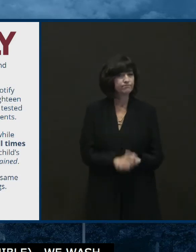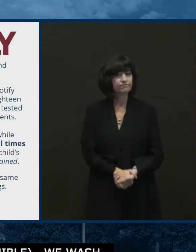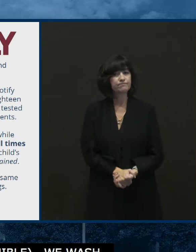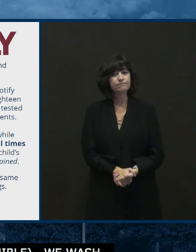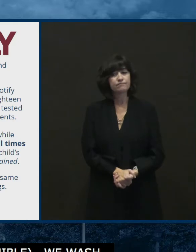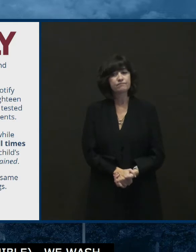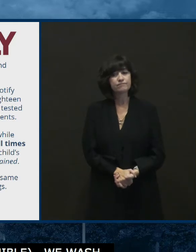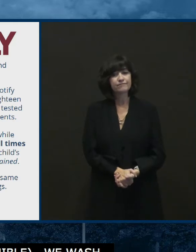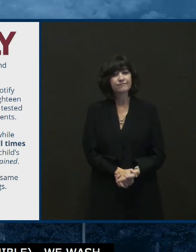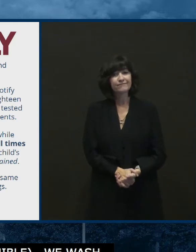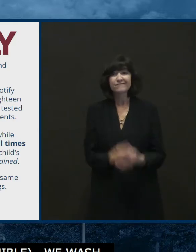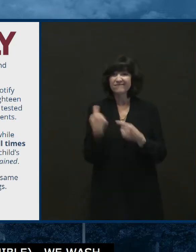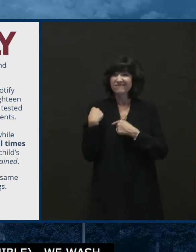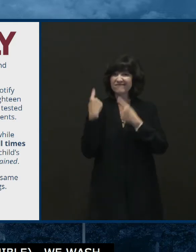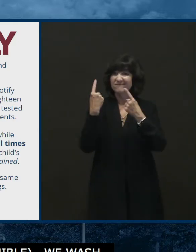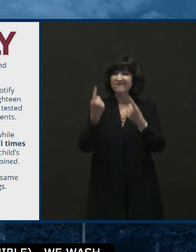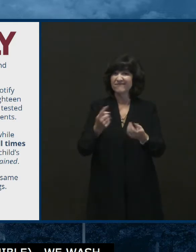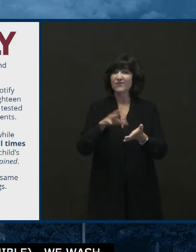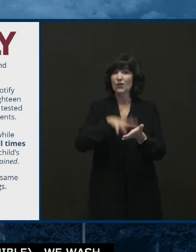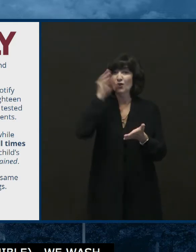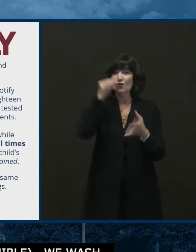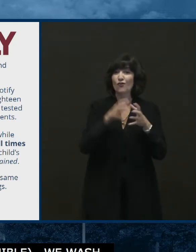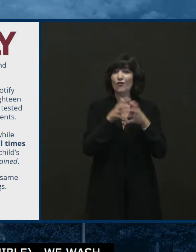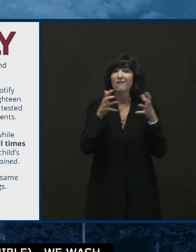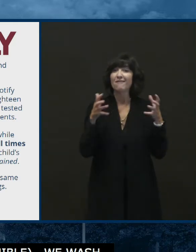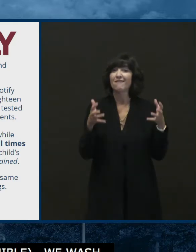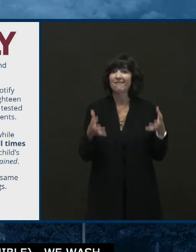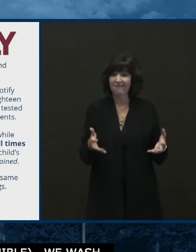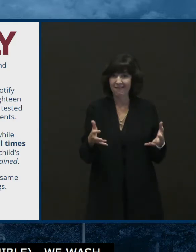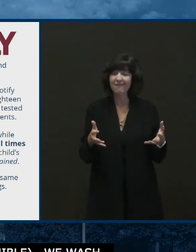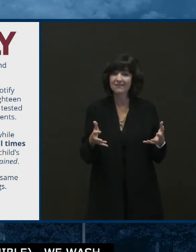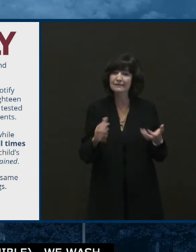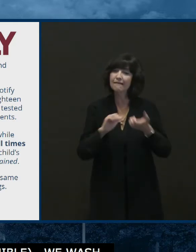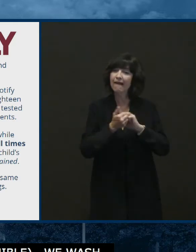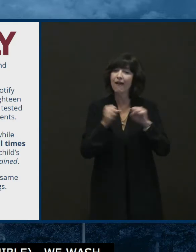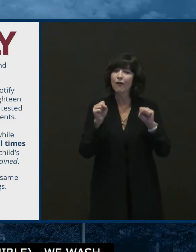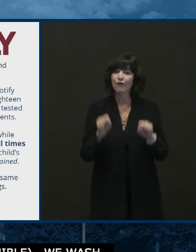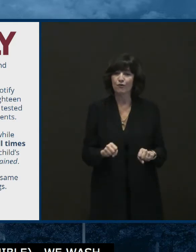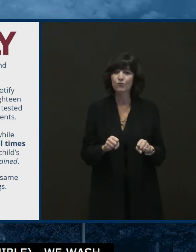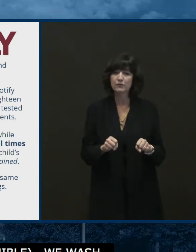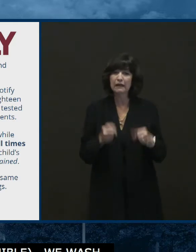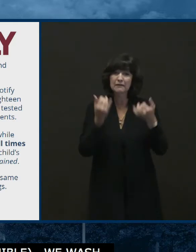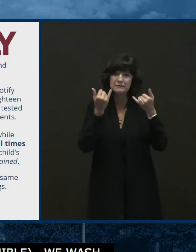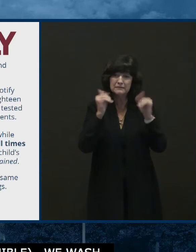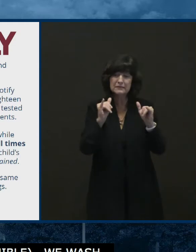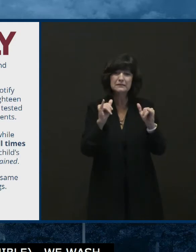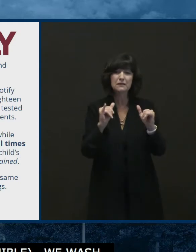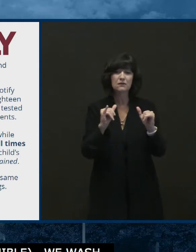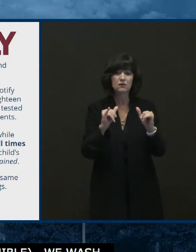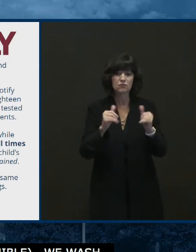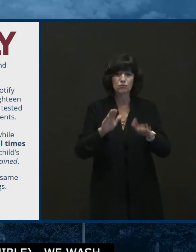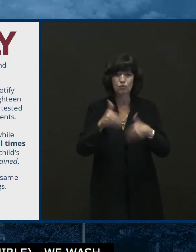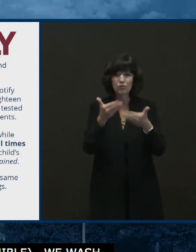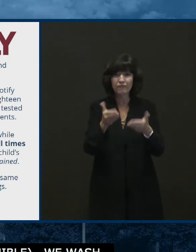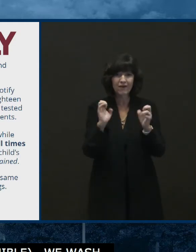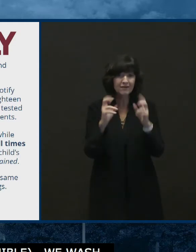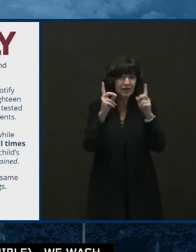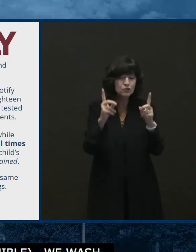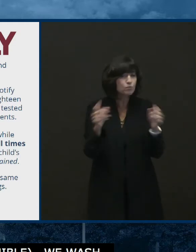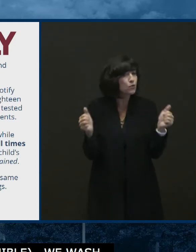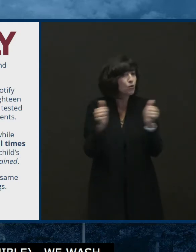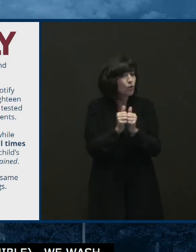We've learned a lot about doing this safely. We have public health liaisons in our schools that work daily